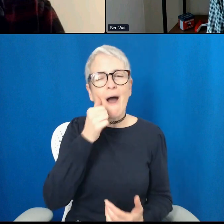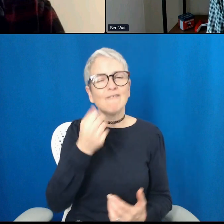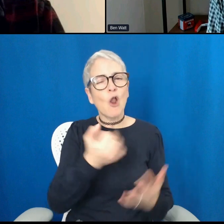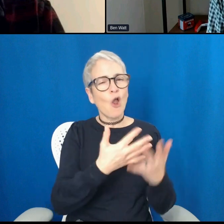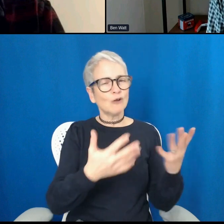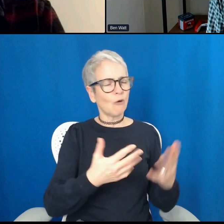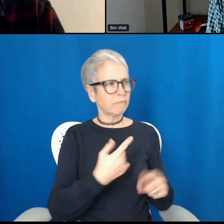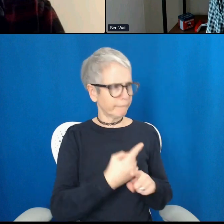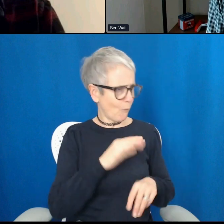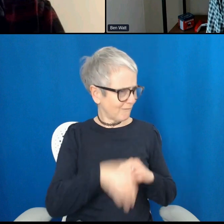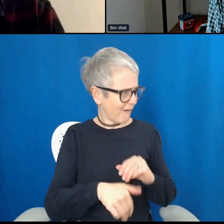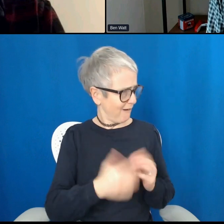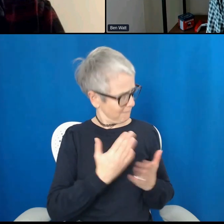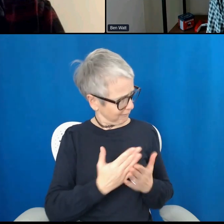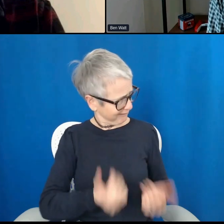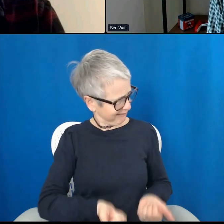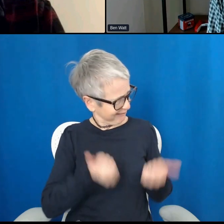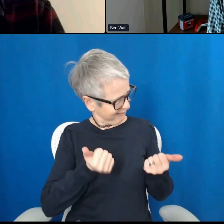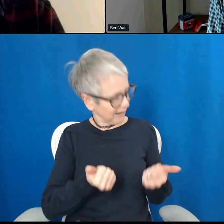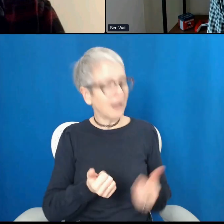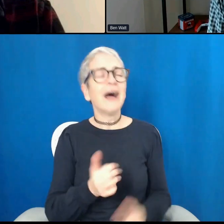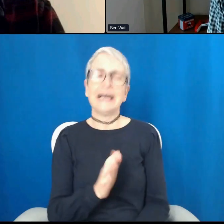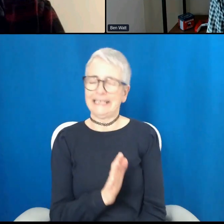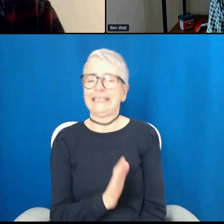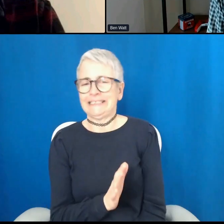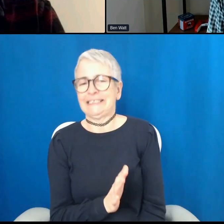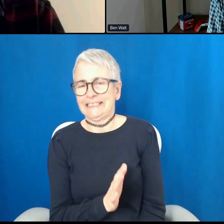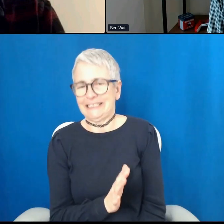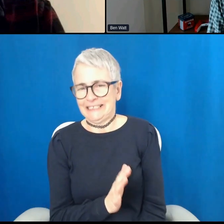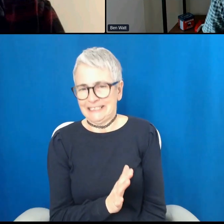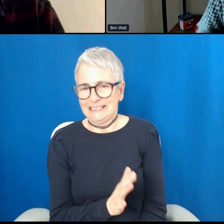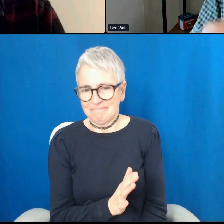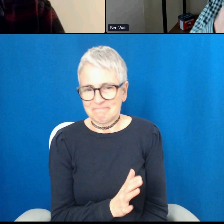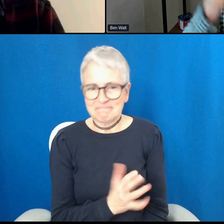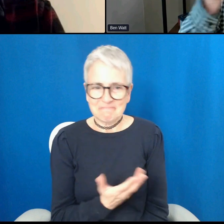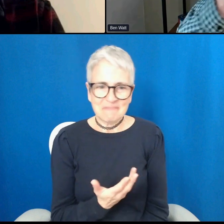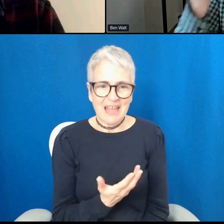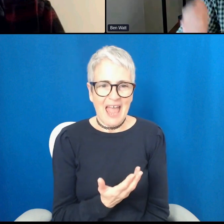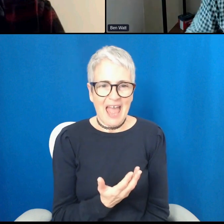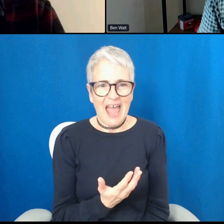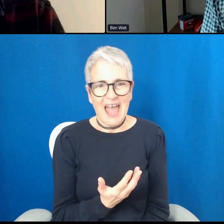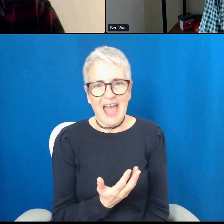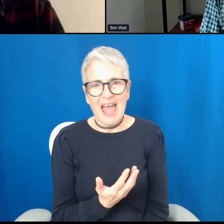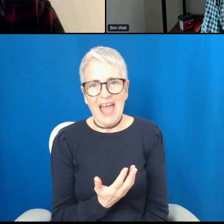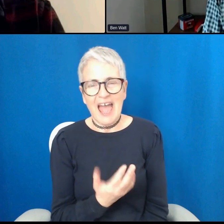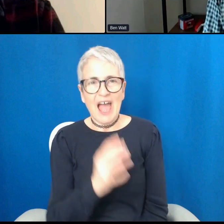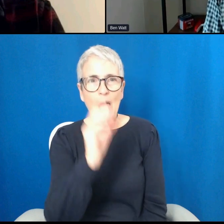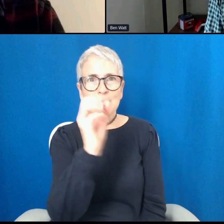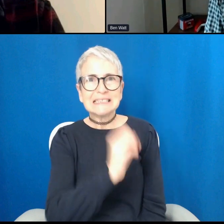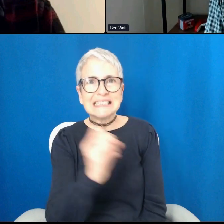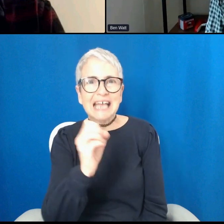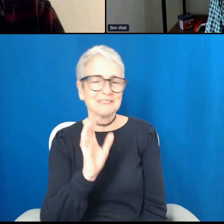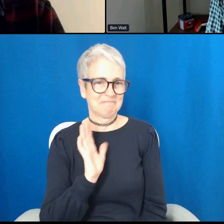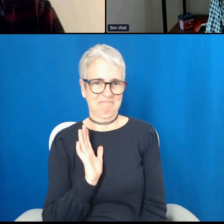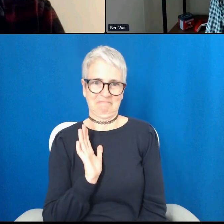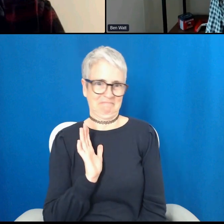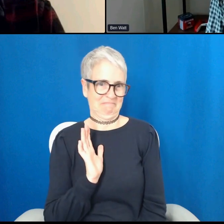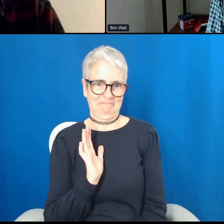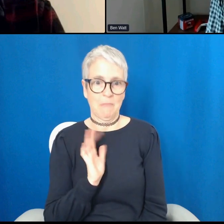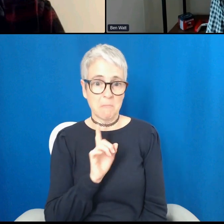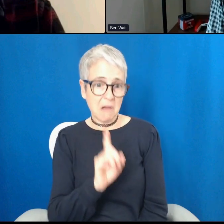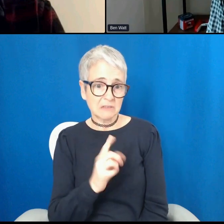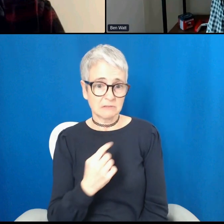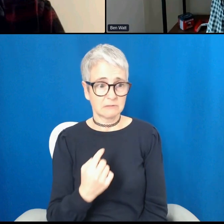are. Yeah, exactly. I can't give a percentage figure on it, but I've found in using it myself